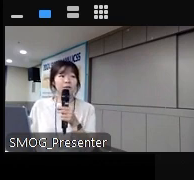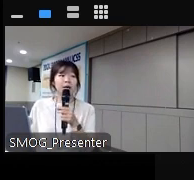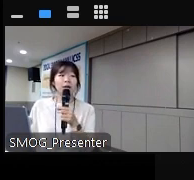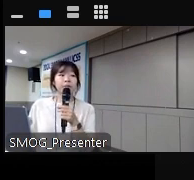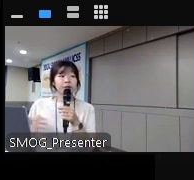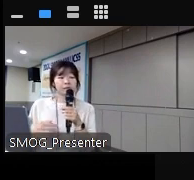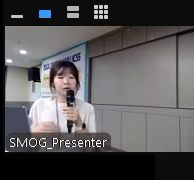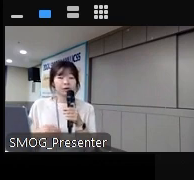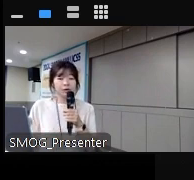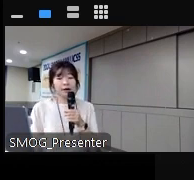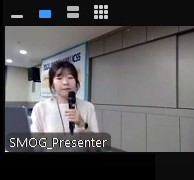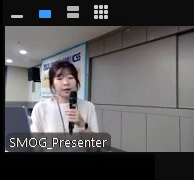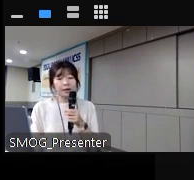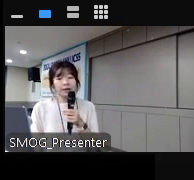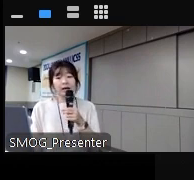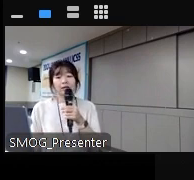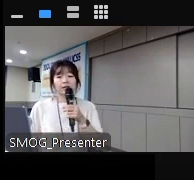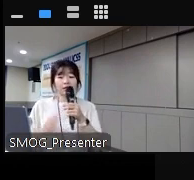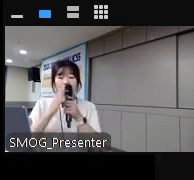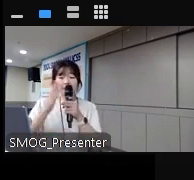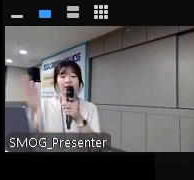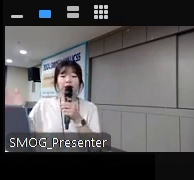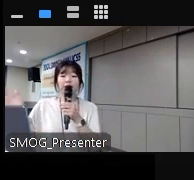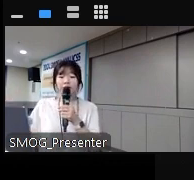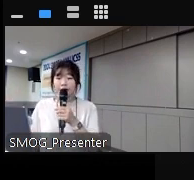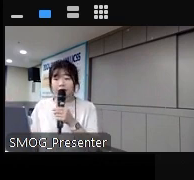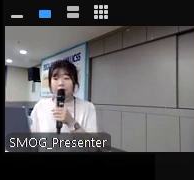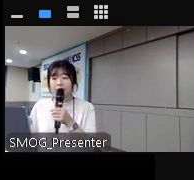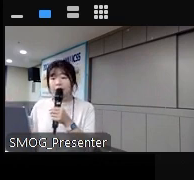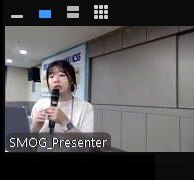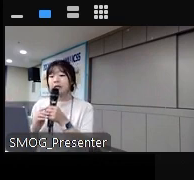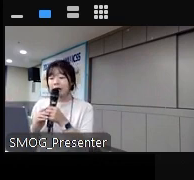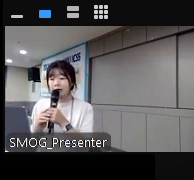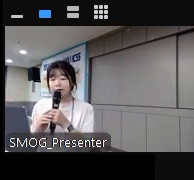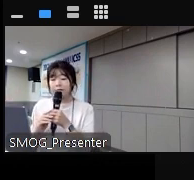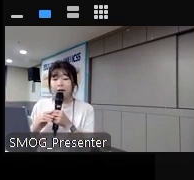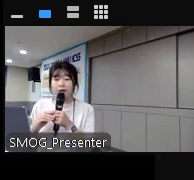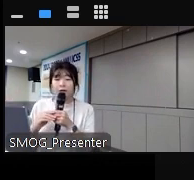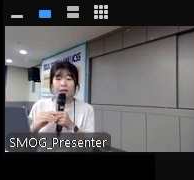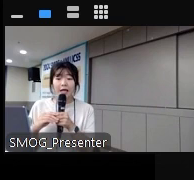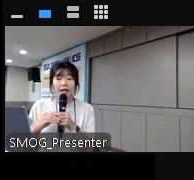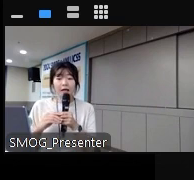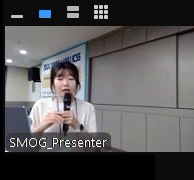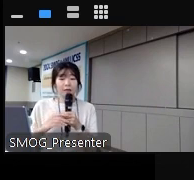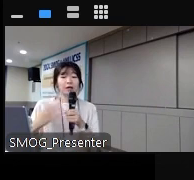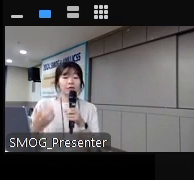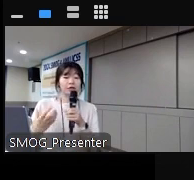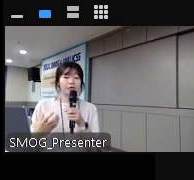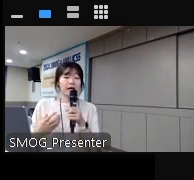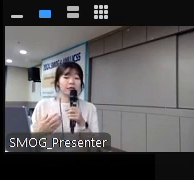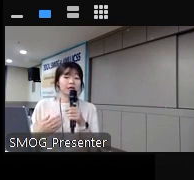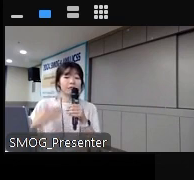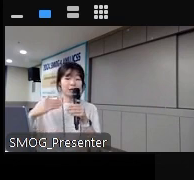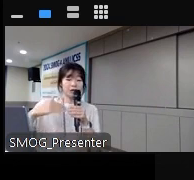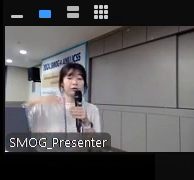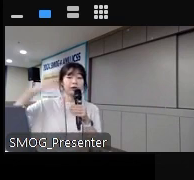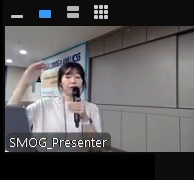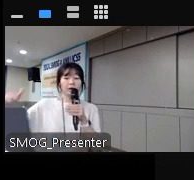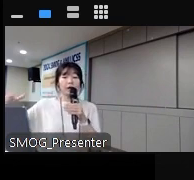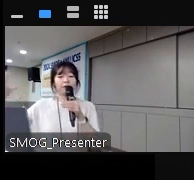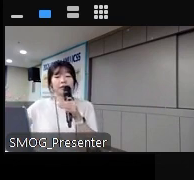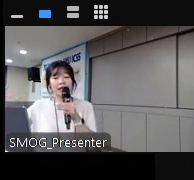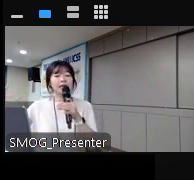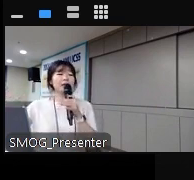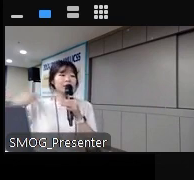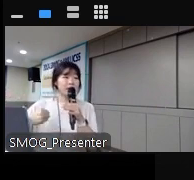well. So that could lead to many different directions of research. I have been arguing that demonstratives have this special role